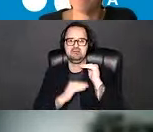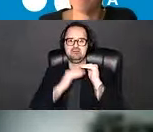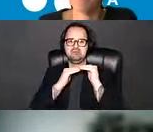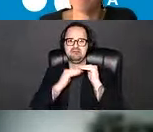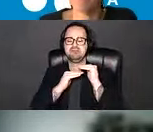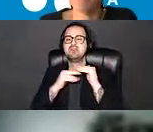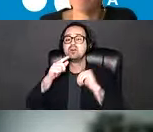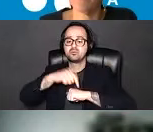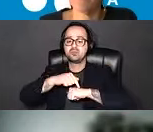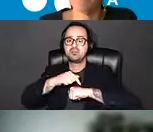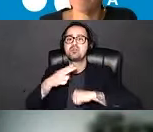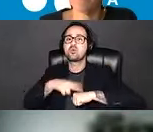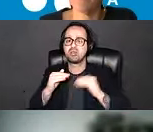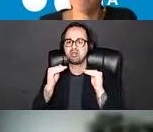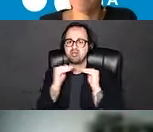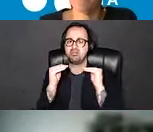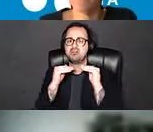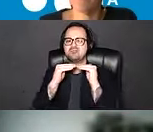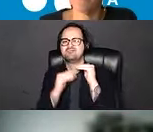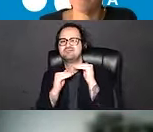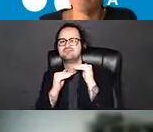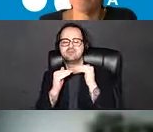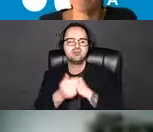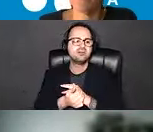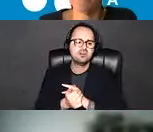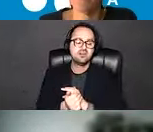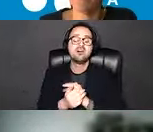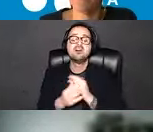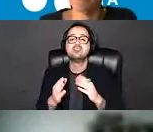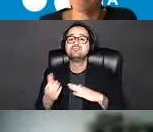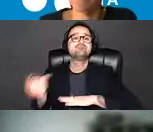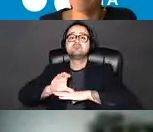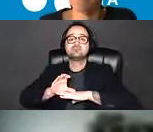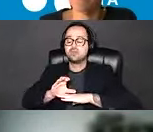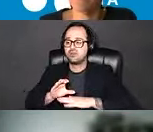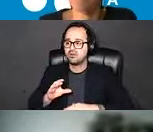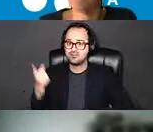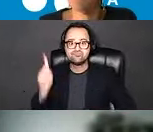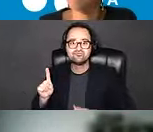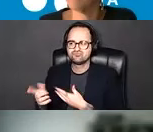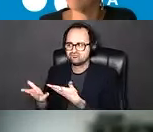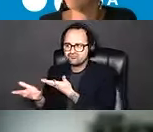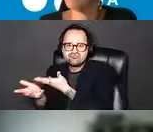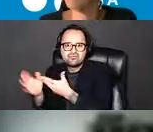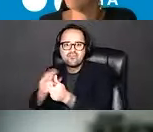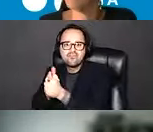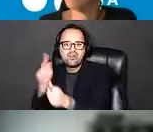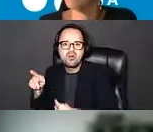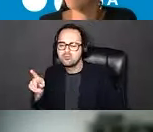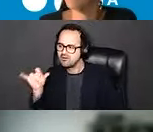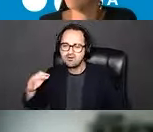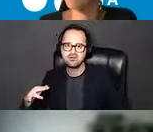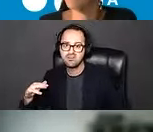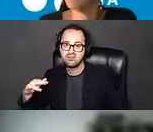normal. And so further, what they're seeing is as they go back and follow up with these infants, it is actually